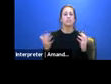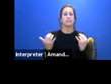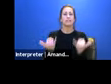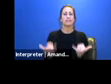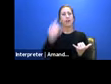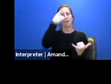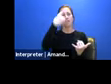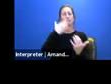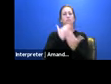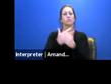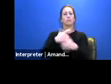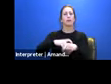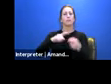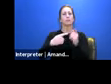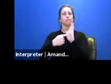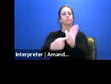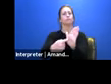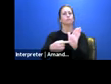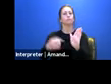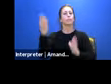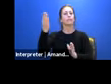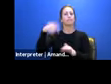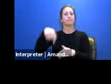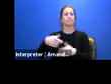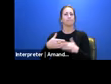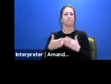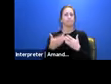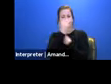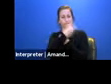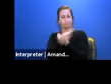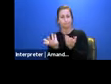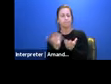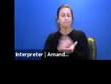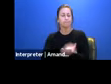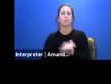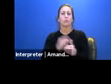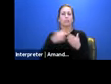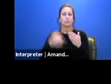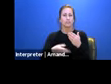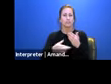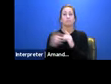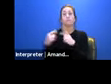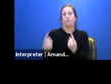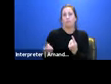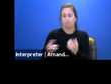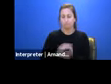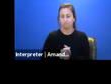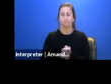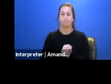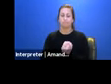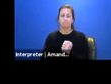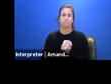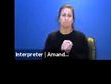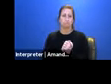It's loading, right. They were able to take, these are the results from it. So as you can see here,